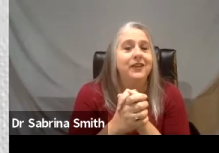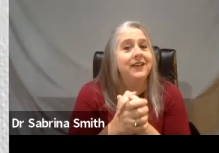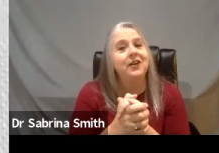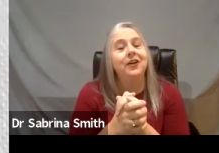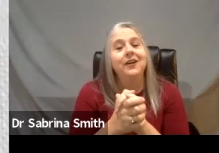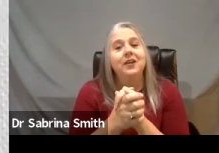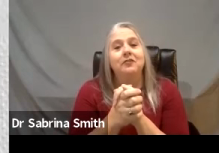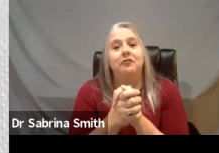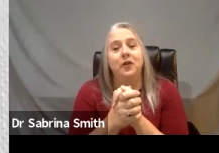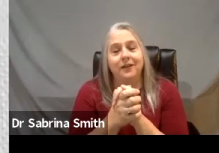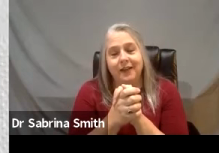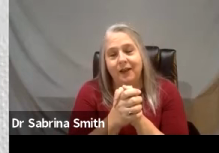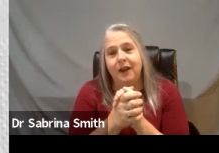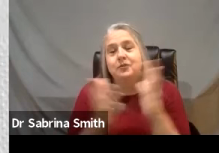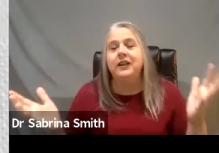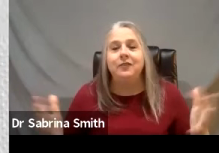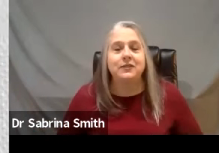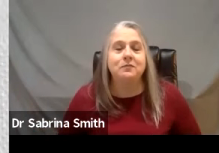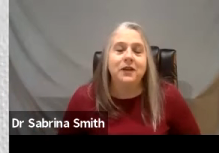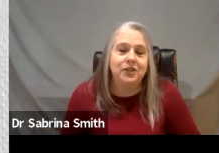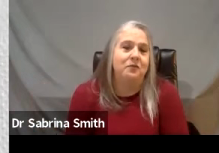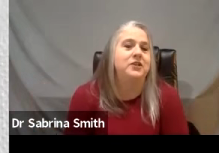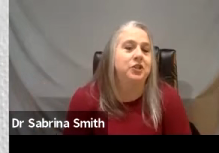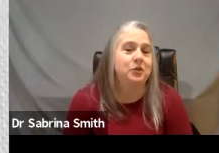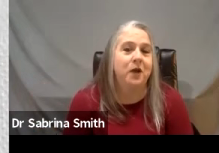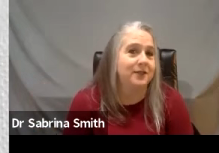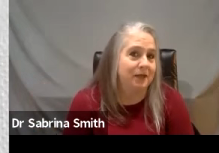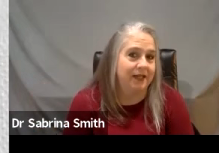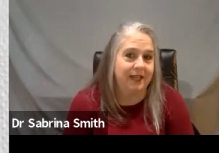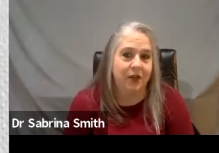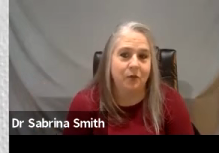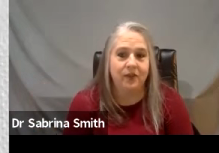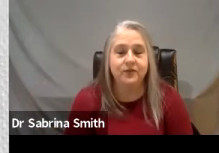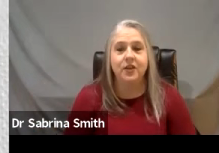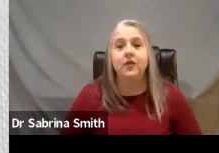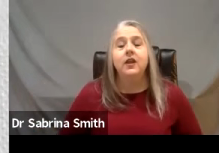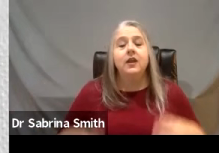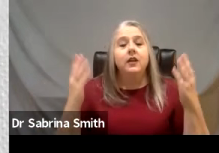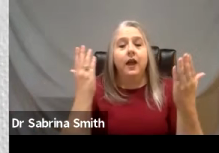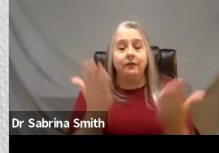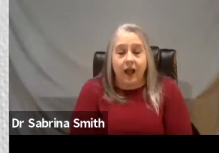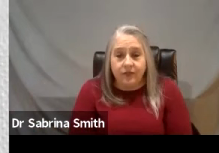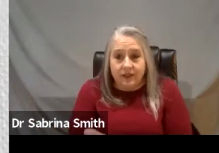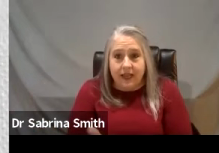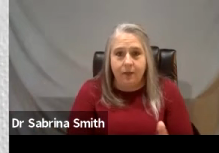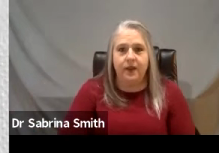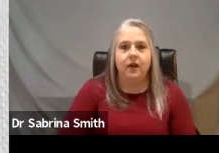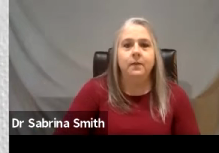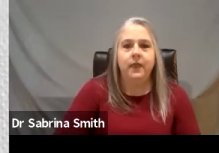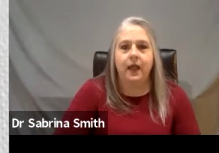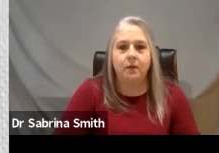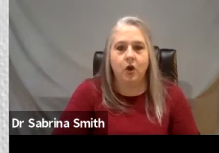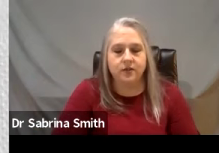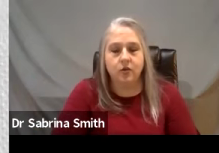half in here and I'm trying to give you as much information as you possibly could take home with you. So I've got the link up